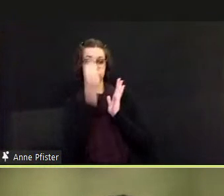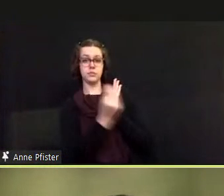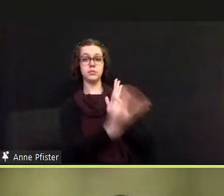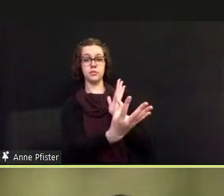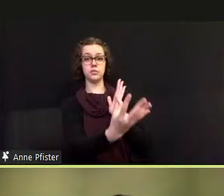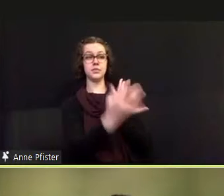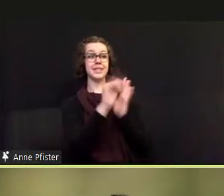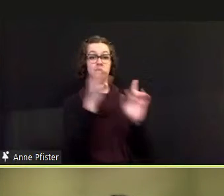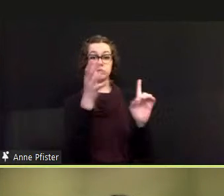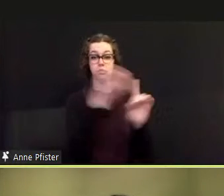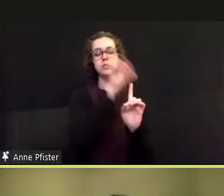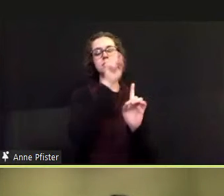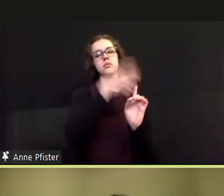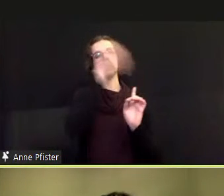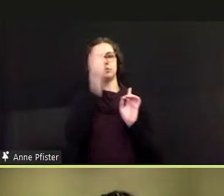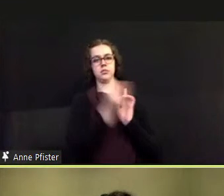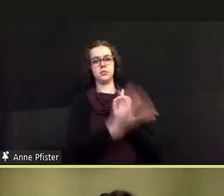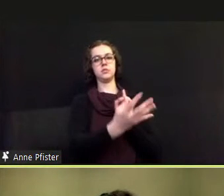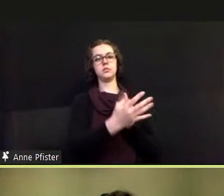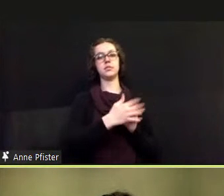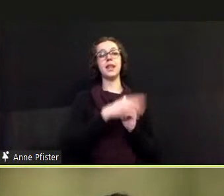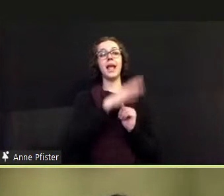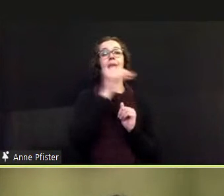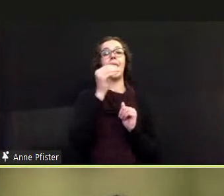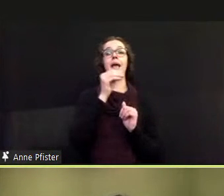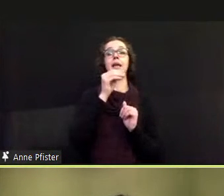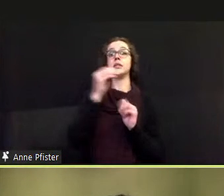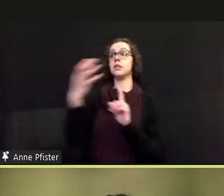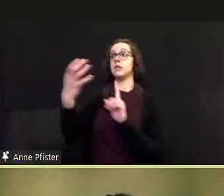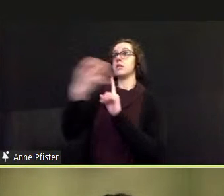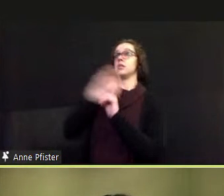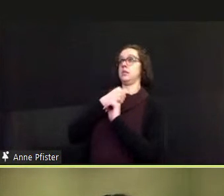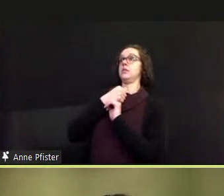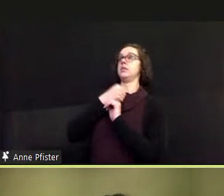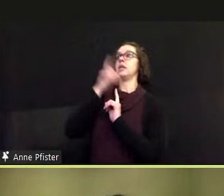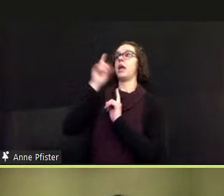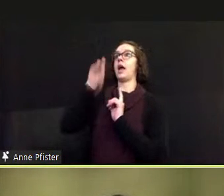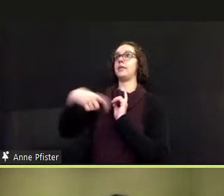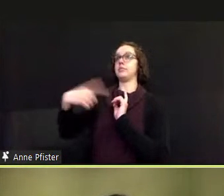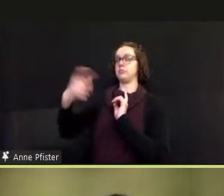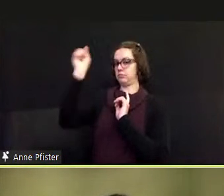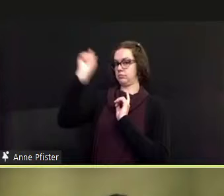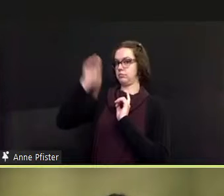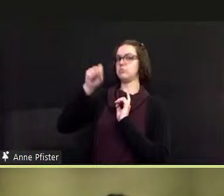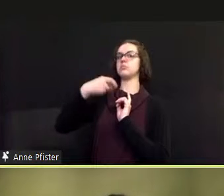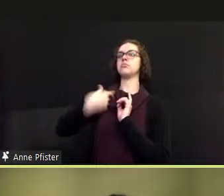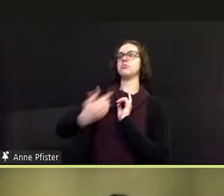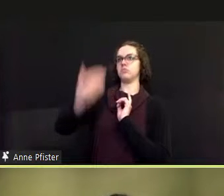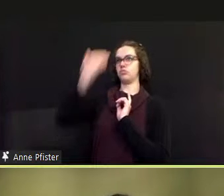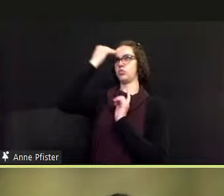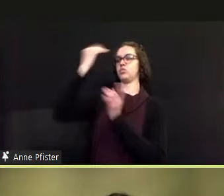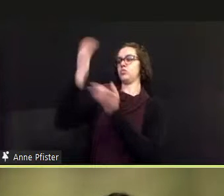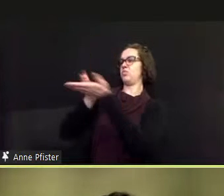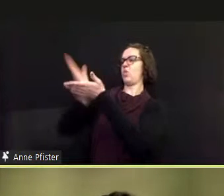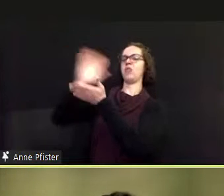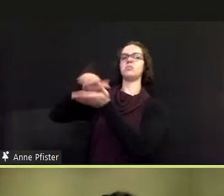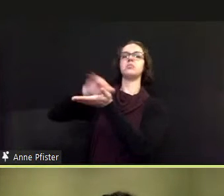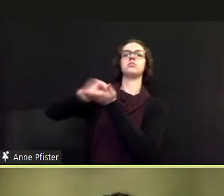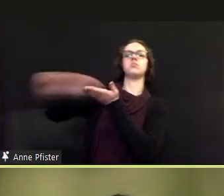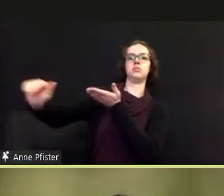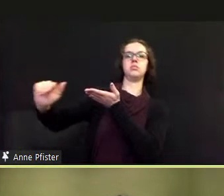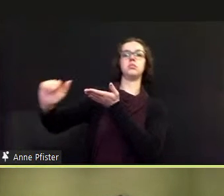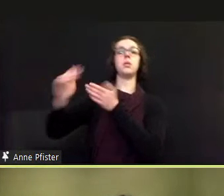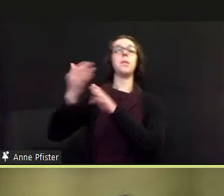to provide their voluntary and knowing waiver of those rights before they speak to